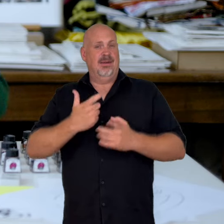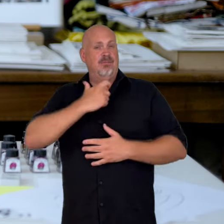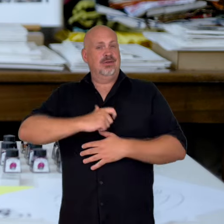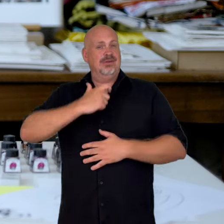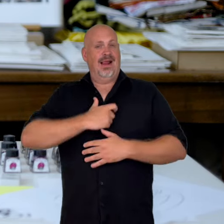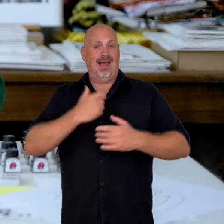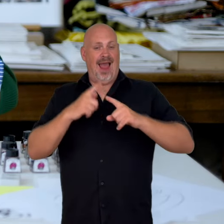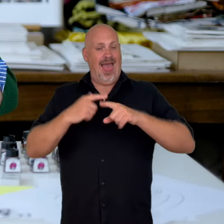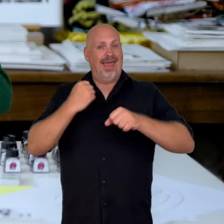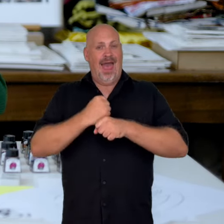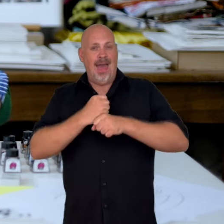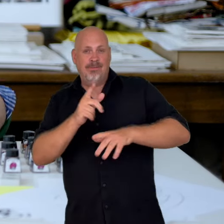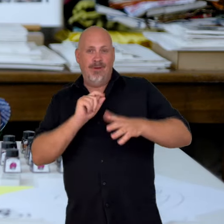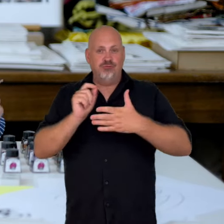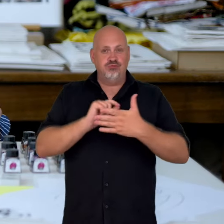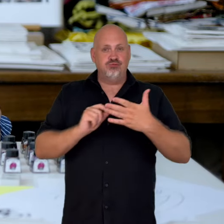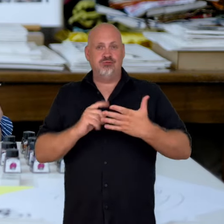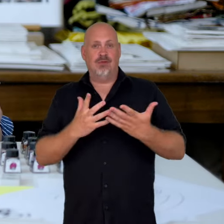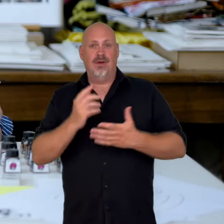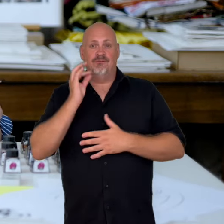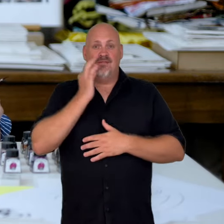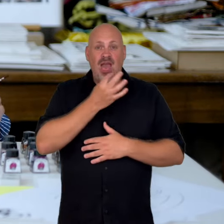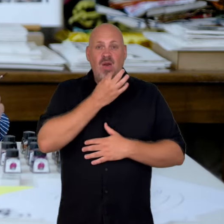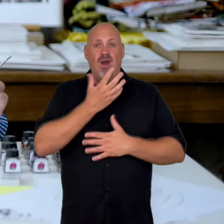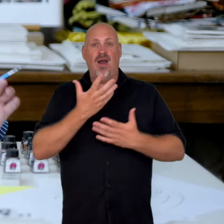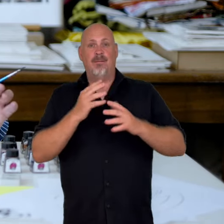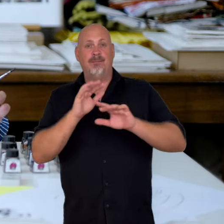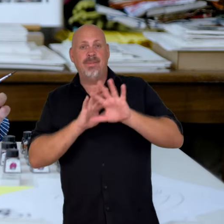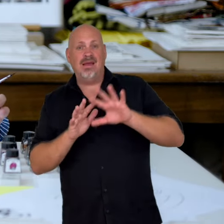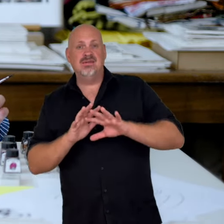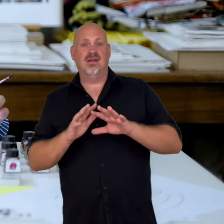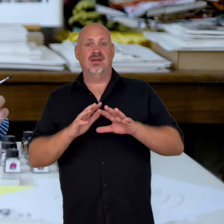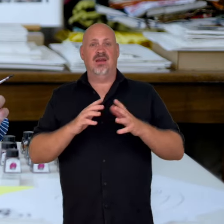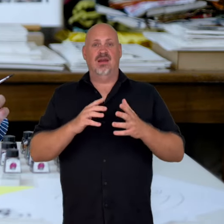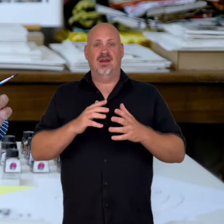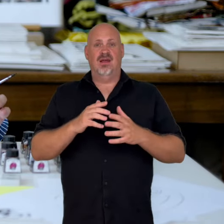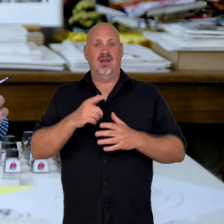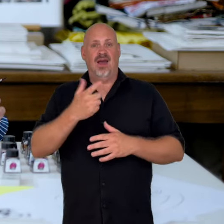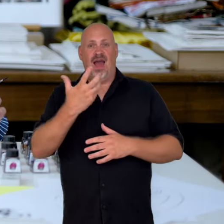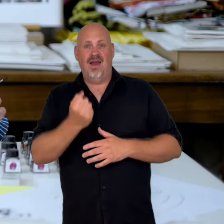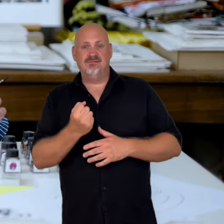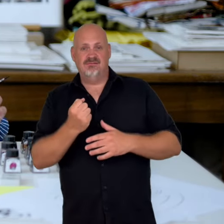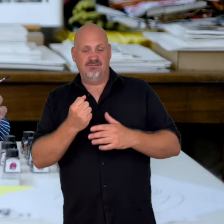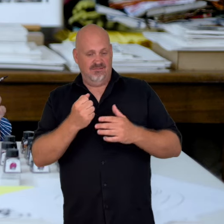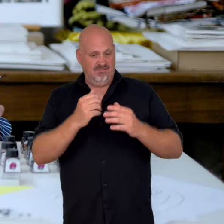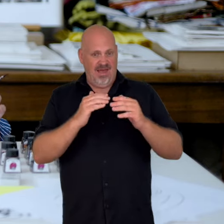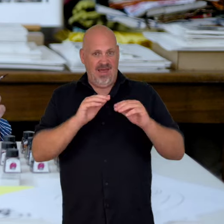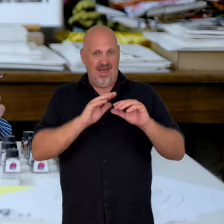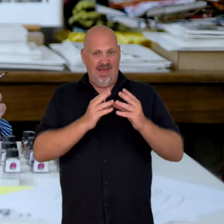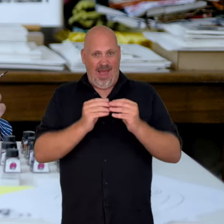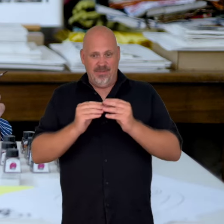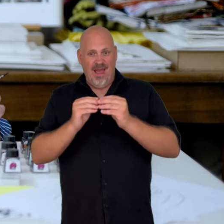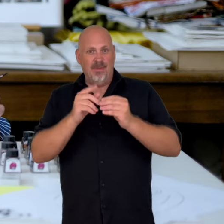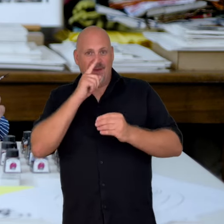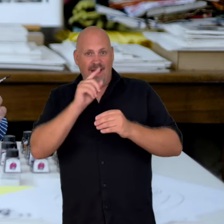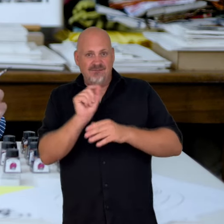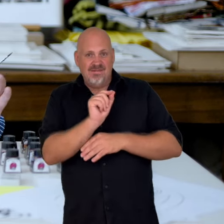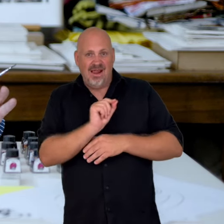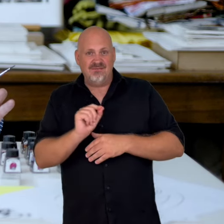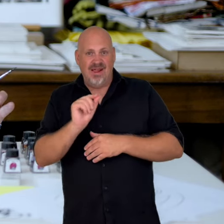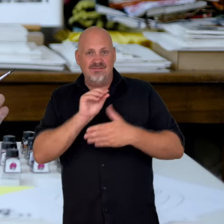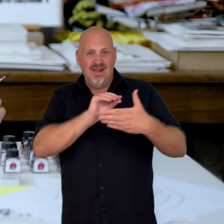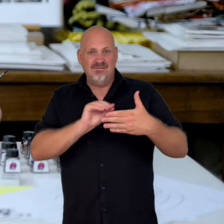its miniature teardrops inside, I think a good thing to do is to think about how you'd like to decorate the inside of it.